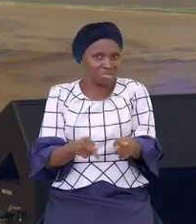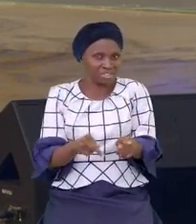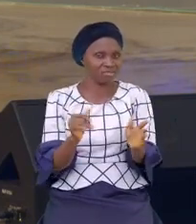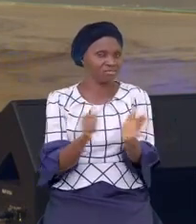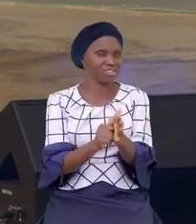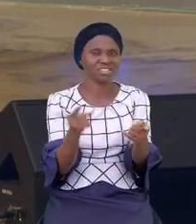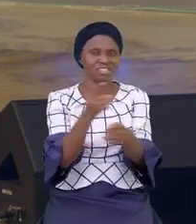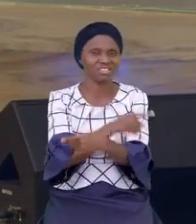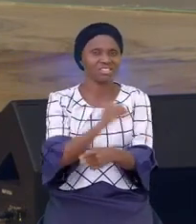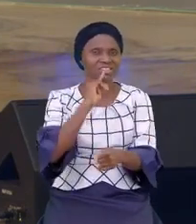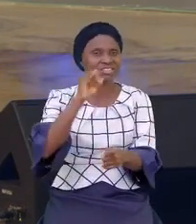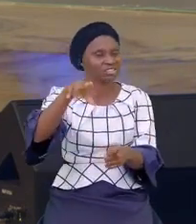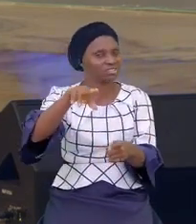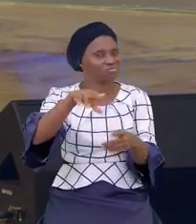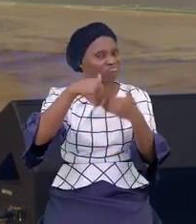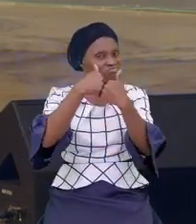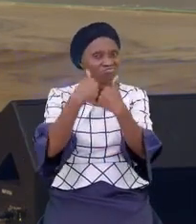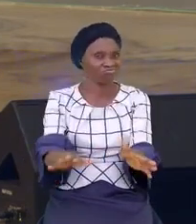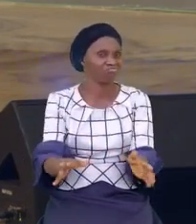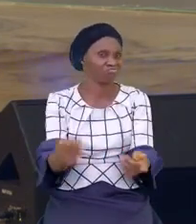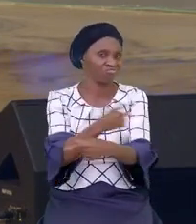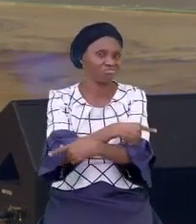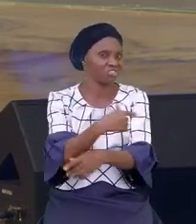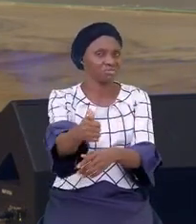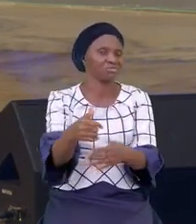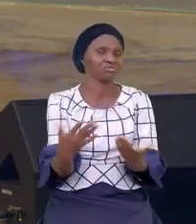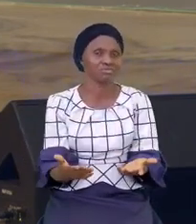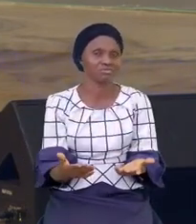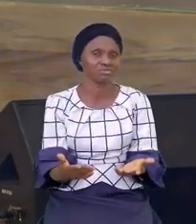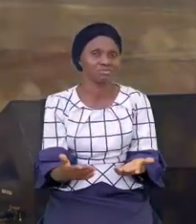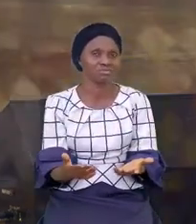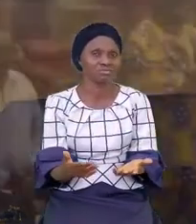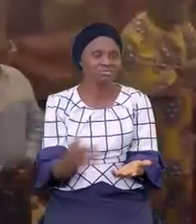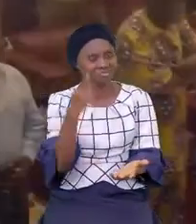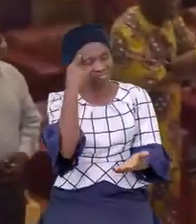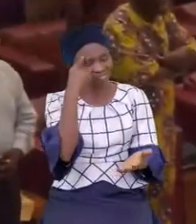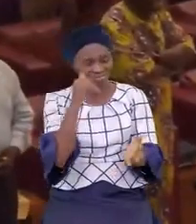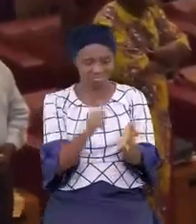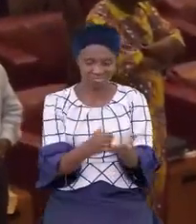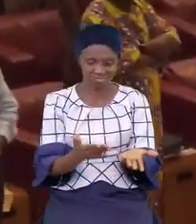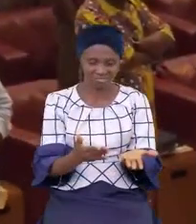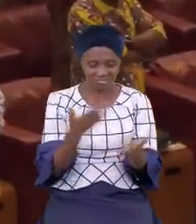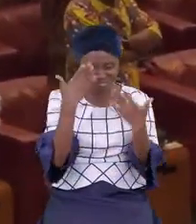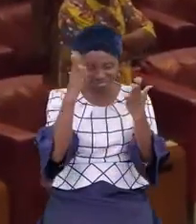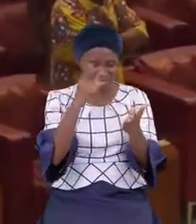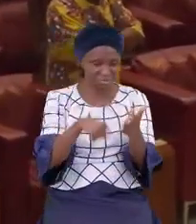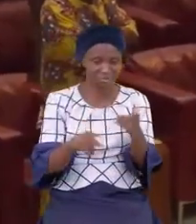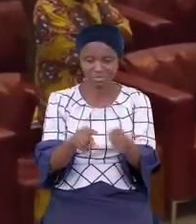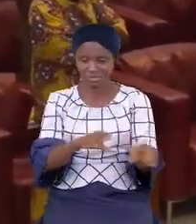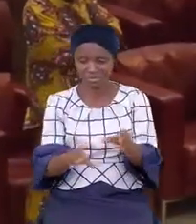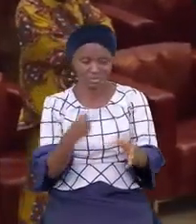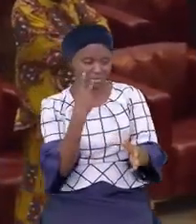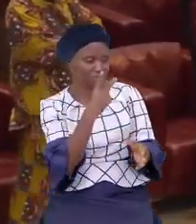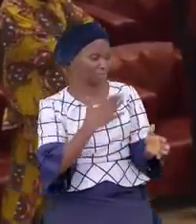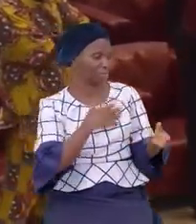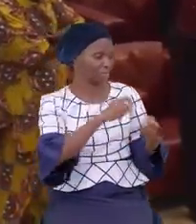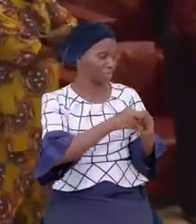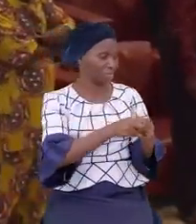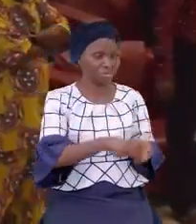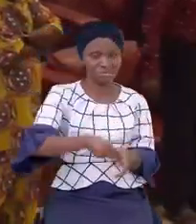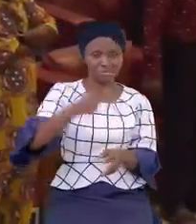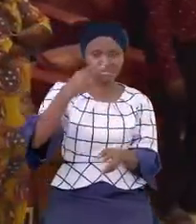That makes us saying, I don't know what I'm going to do. Look at my mountain. Look at my